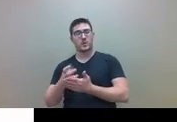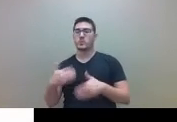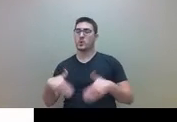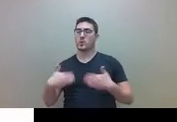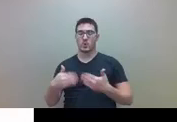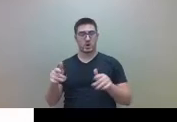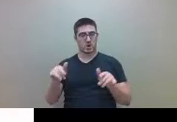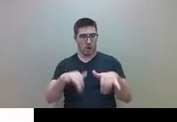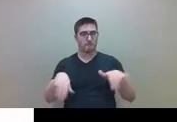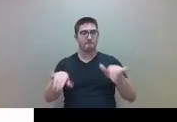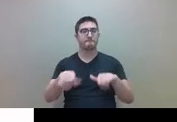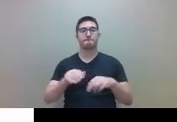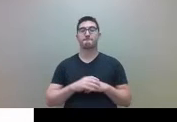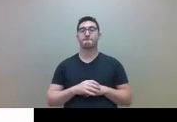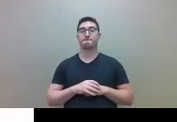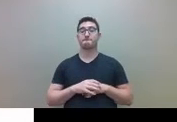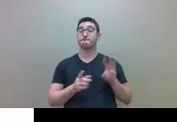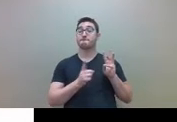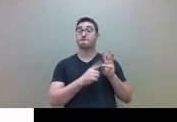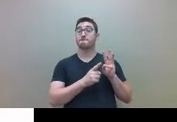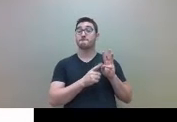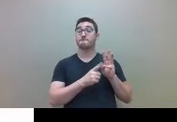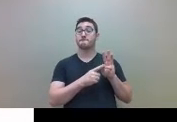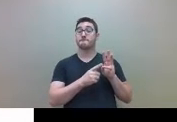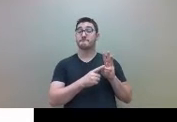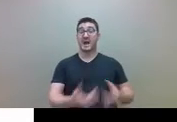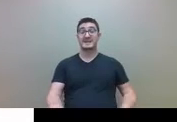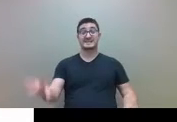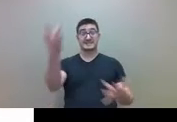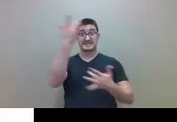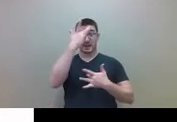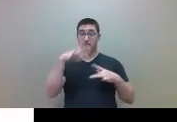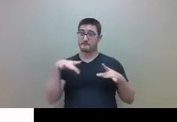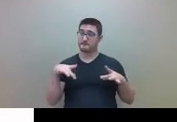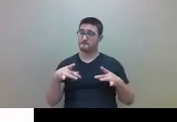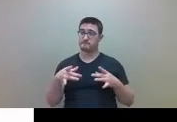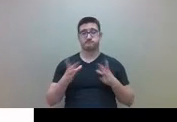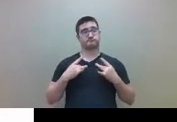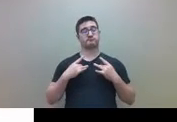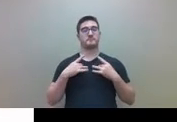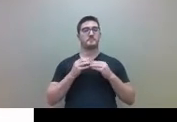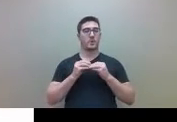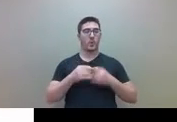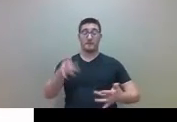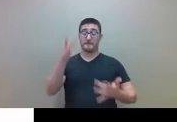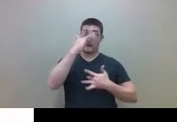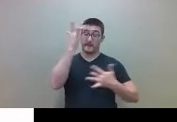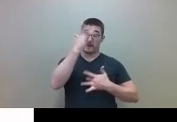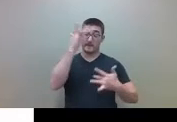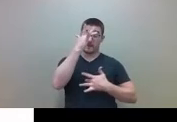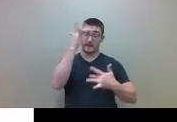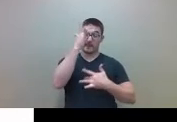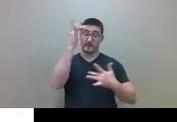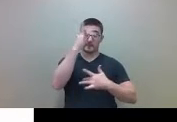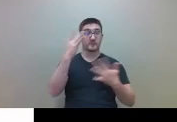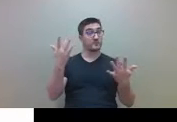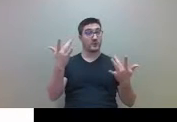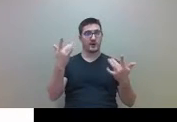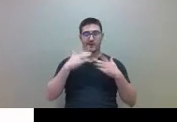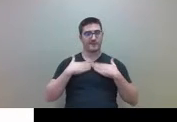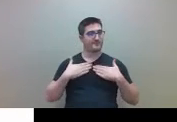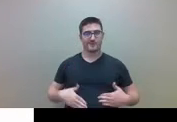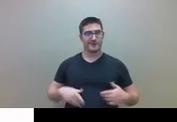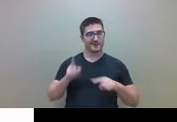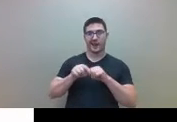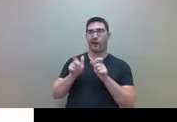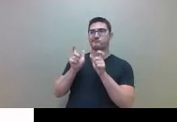Immunity, getting sick more often. That is definitely your body telling you, oh, you're not doing well. You're not fighting off what you should be